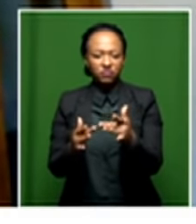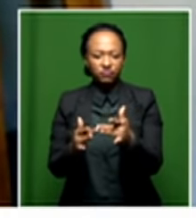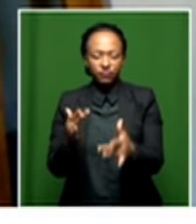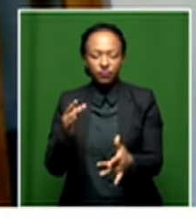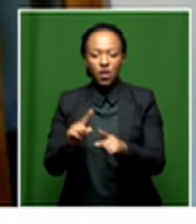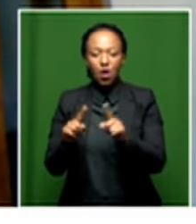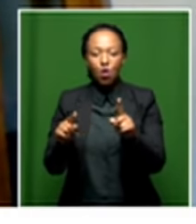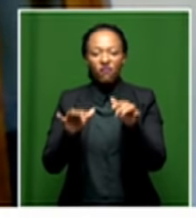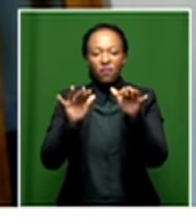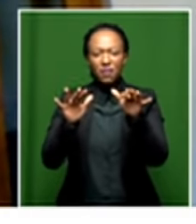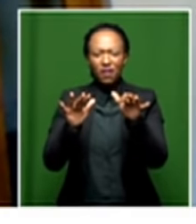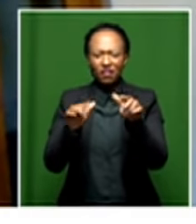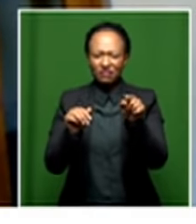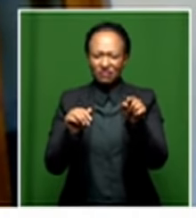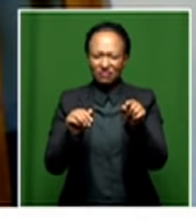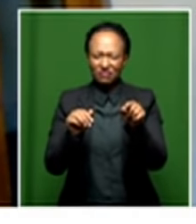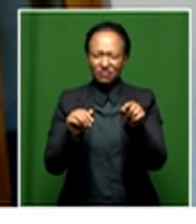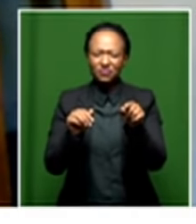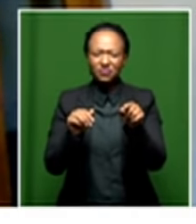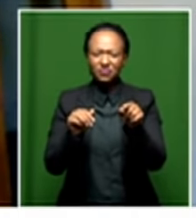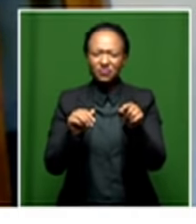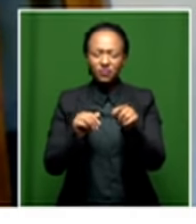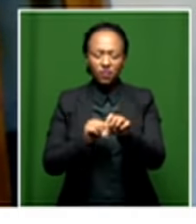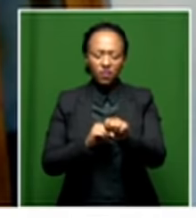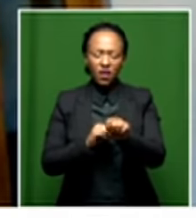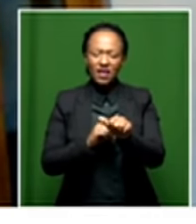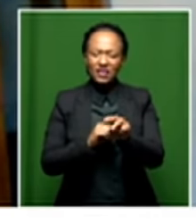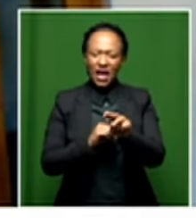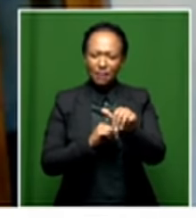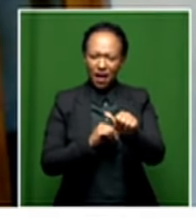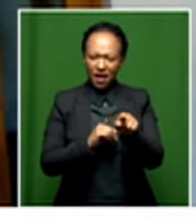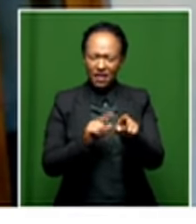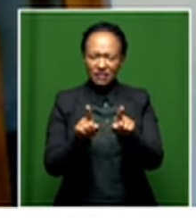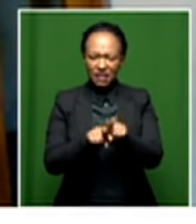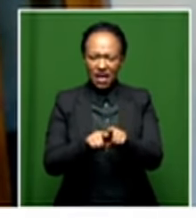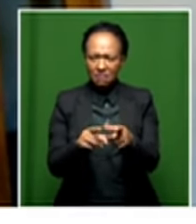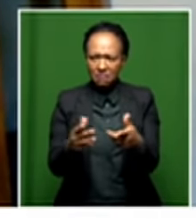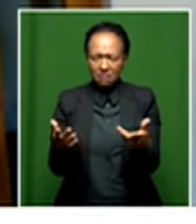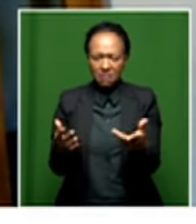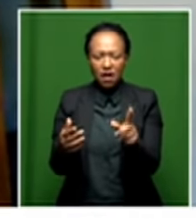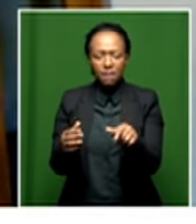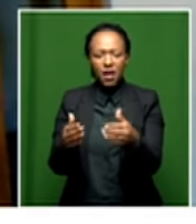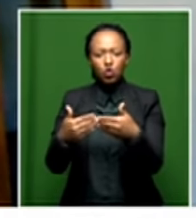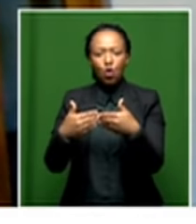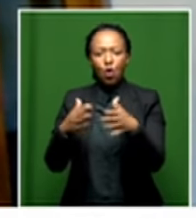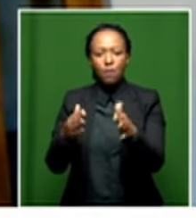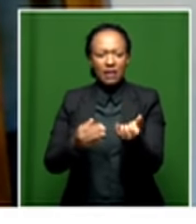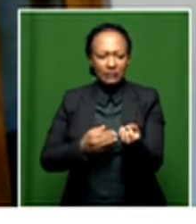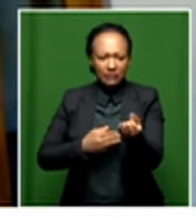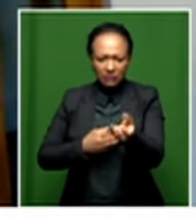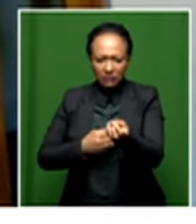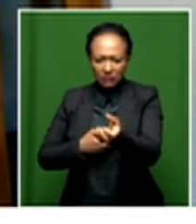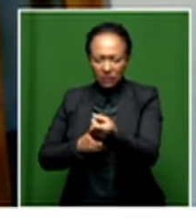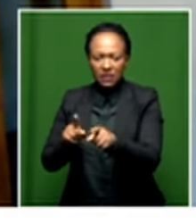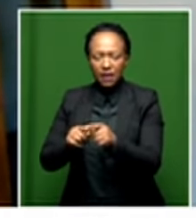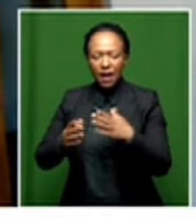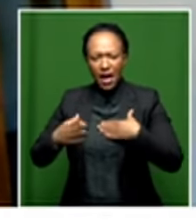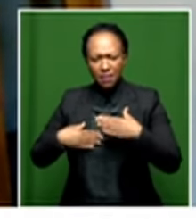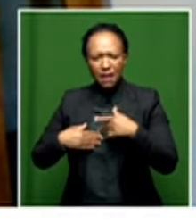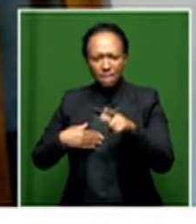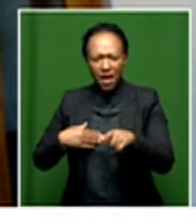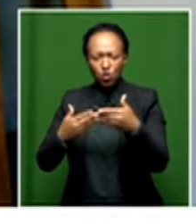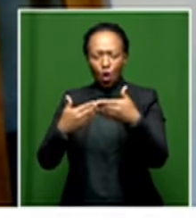our population. Some will continue to question the rationale of not opening up distribution and administration as widely as